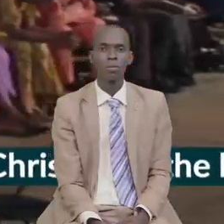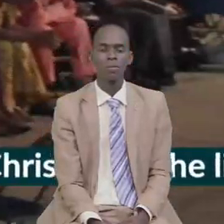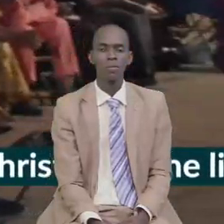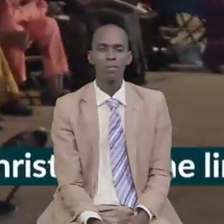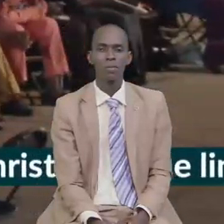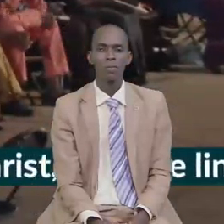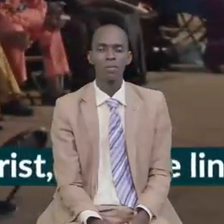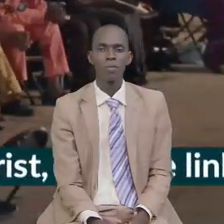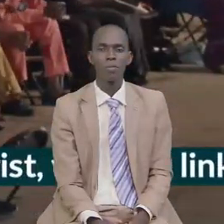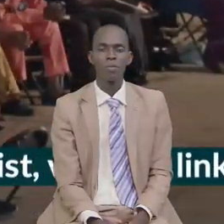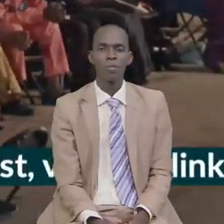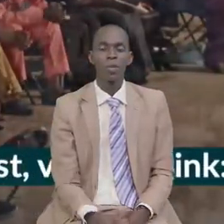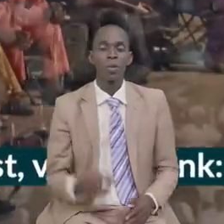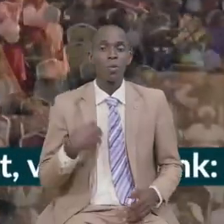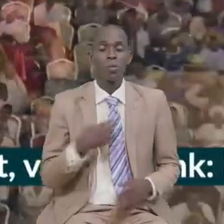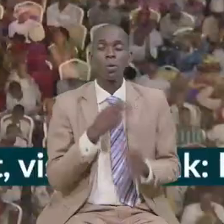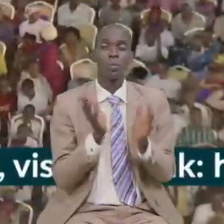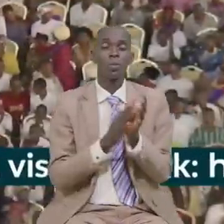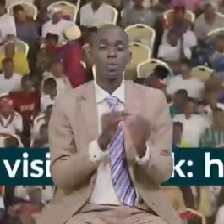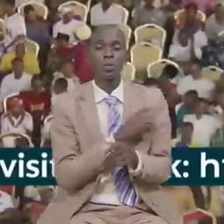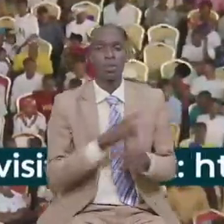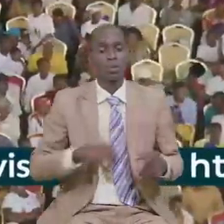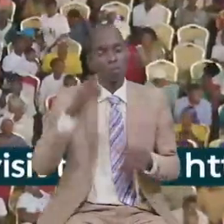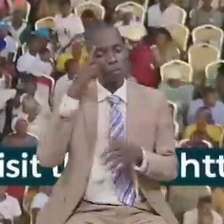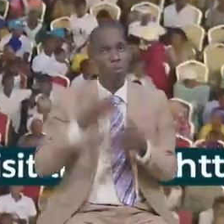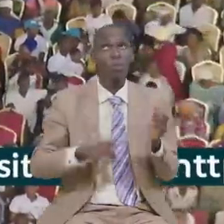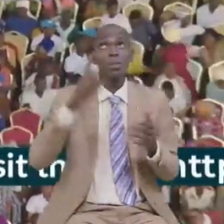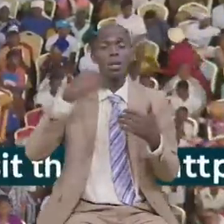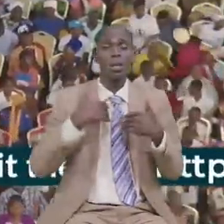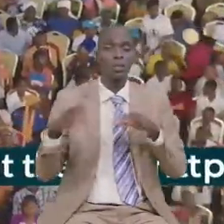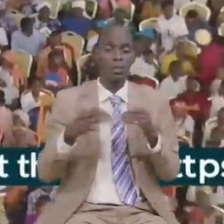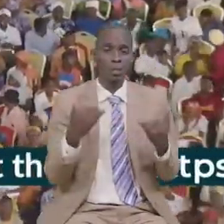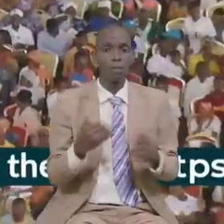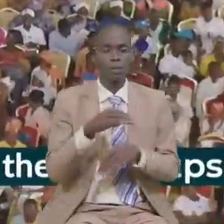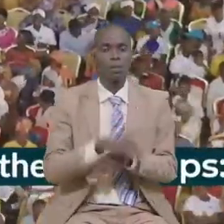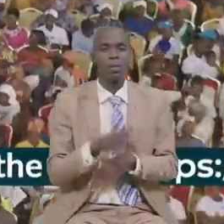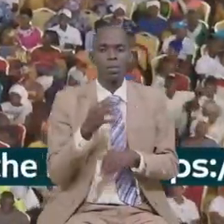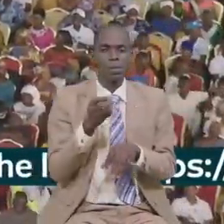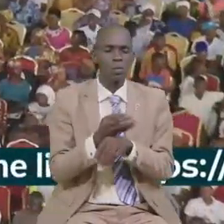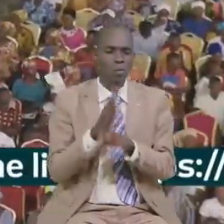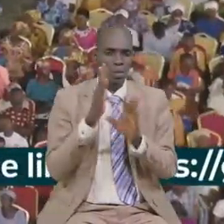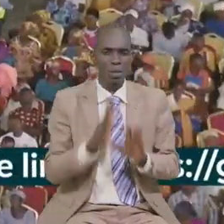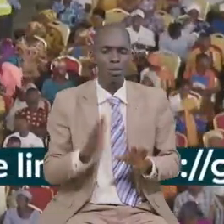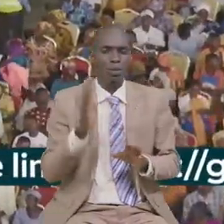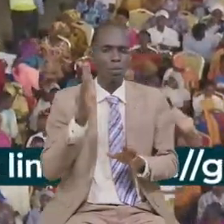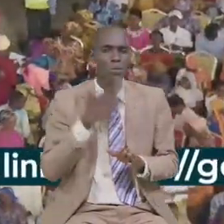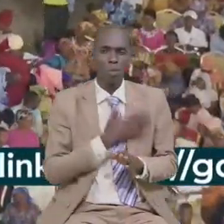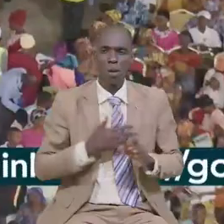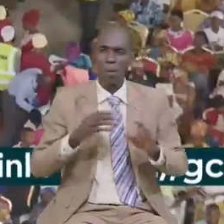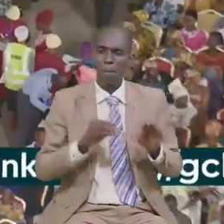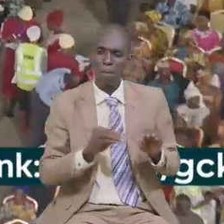We praise the Lord for what he has done this evening. The counselors should immediately move to